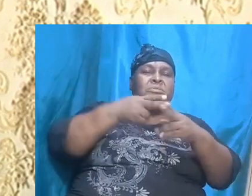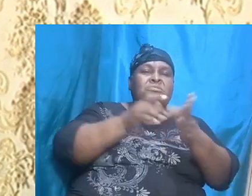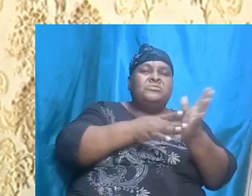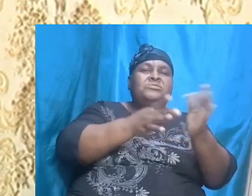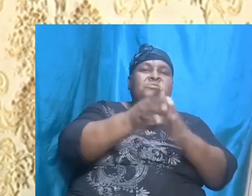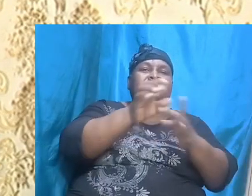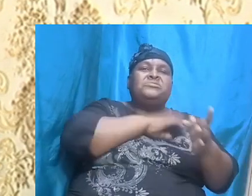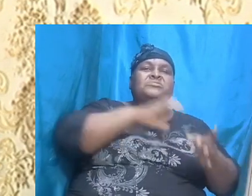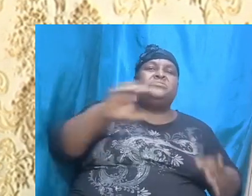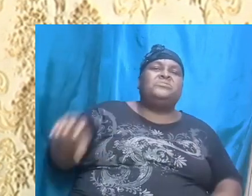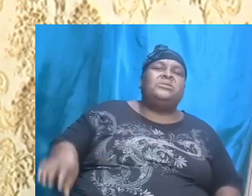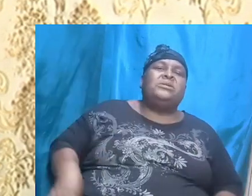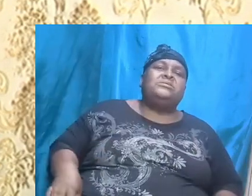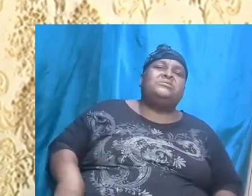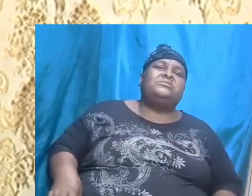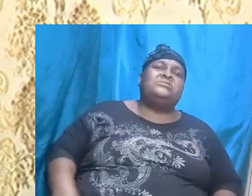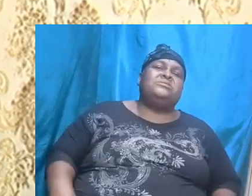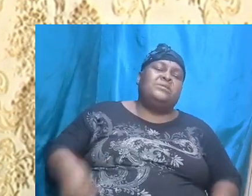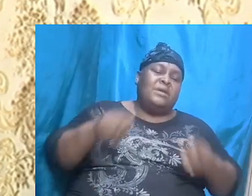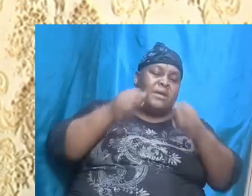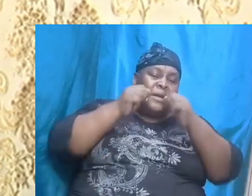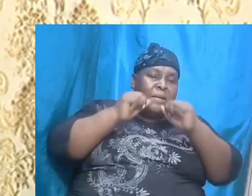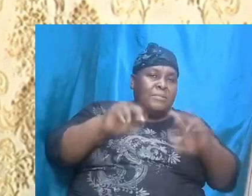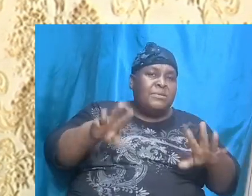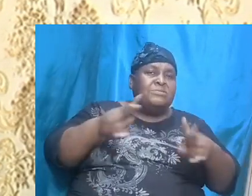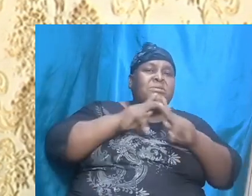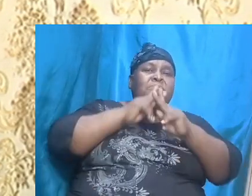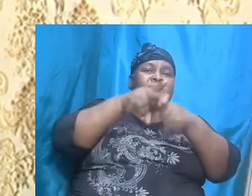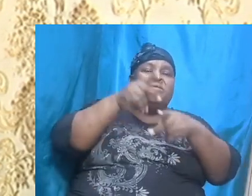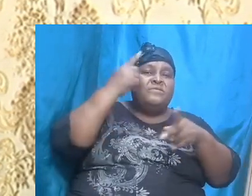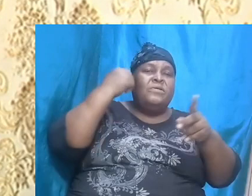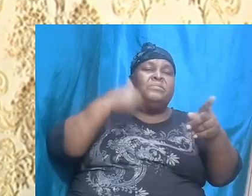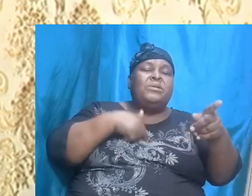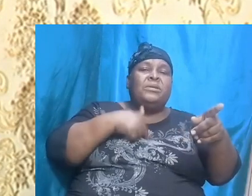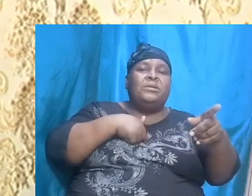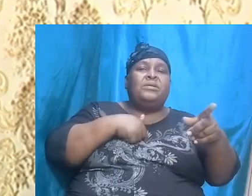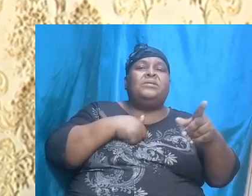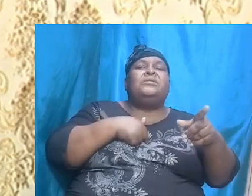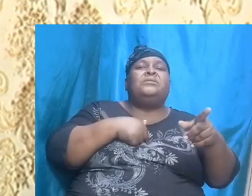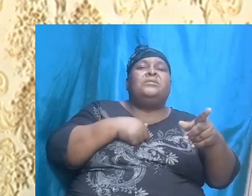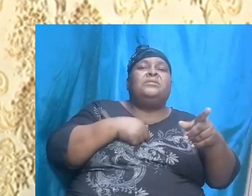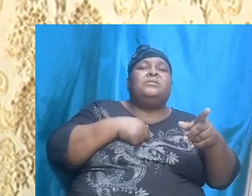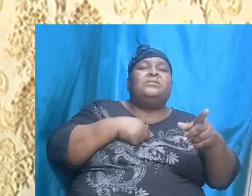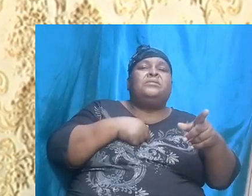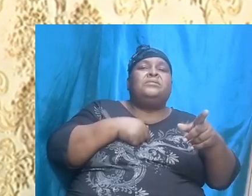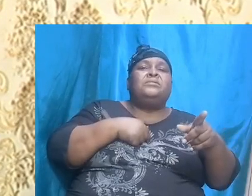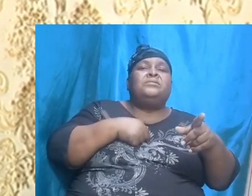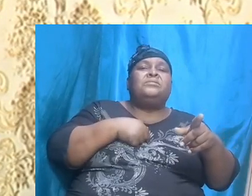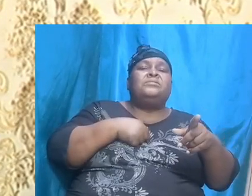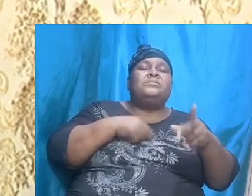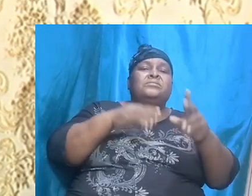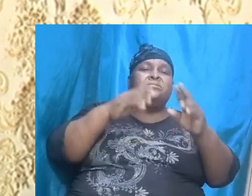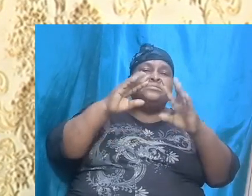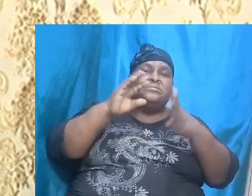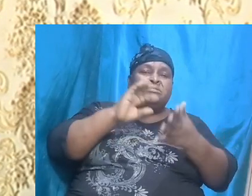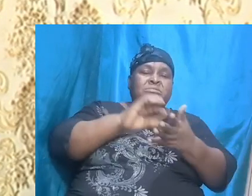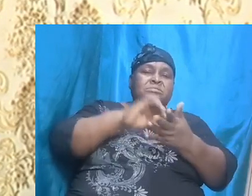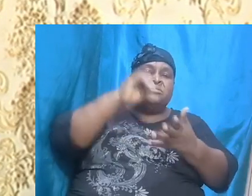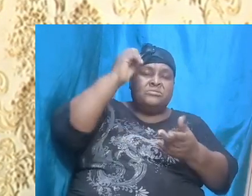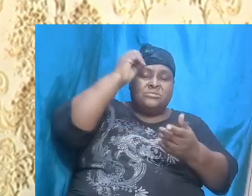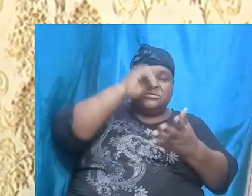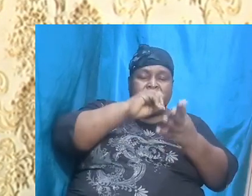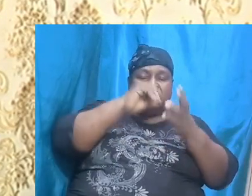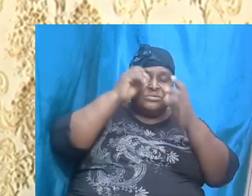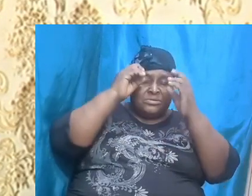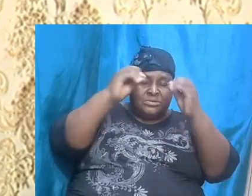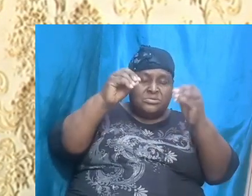God. Amen. It's a blessing and a privilege for me to be able to impart the word of God to us tonight. And I